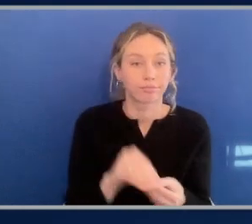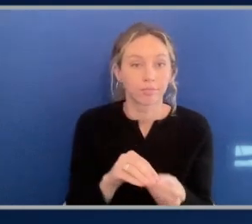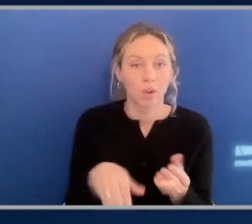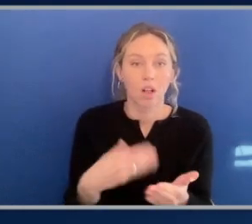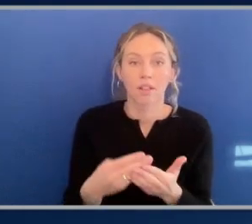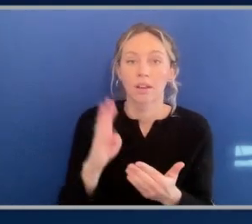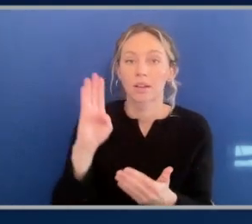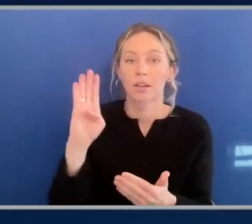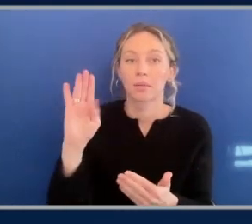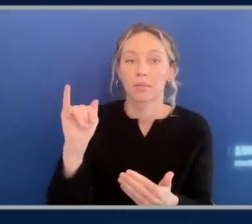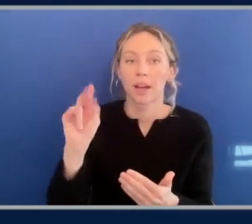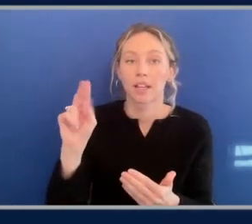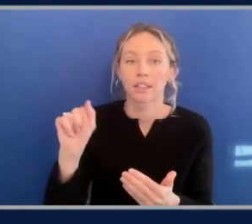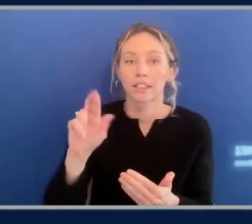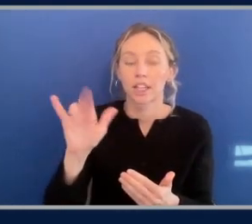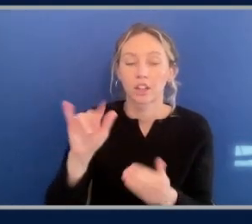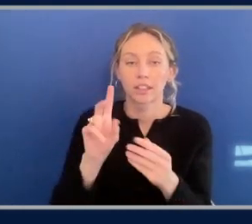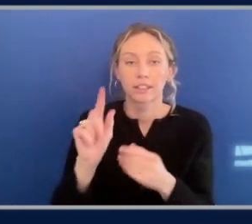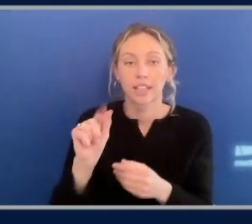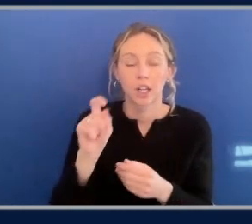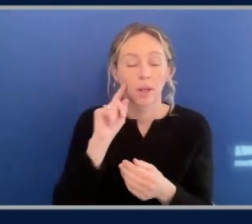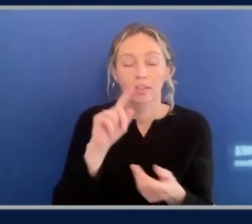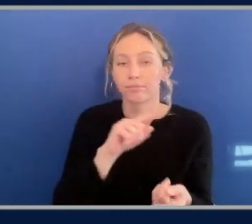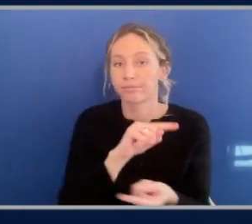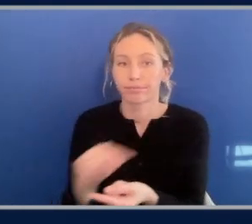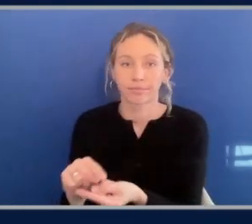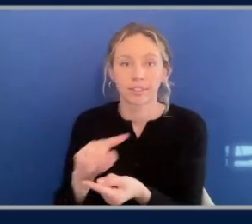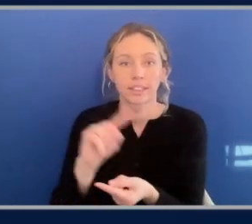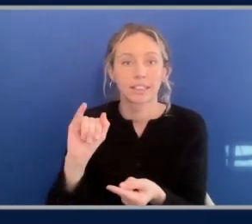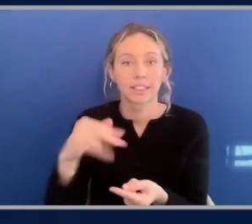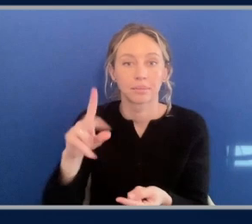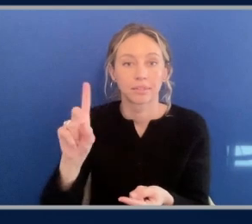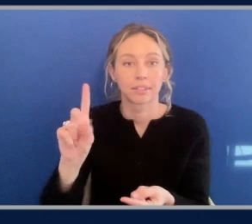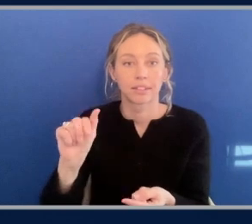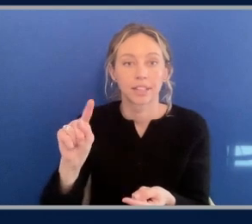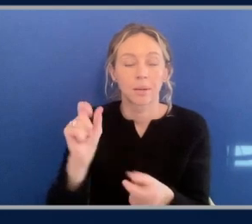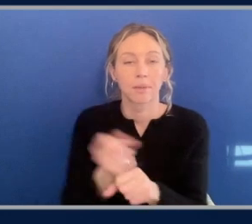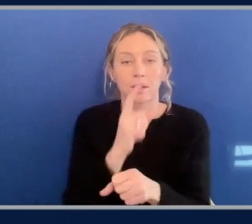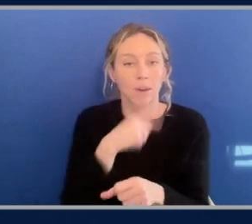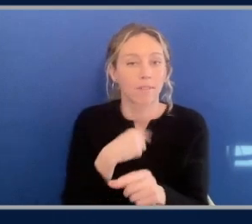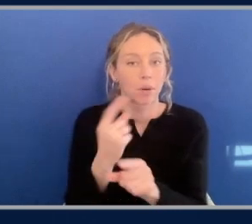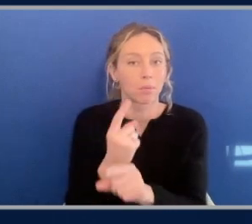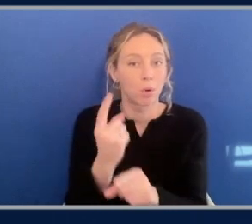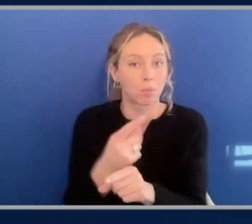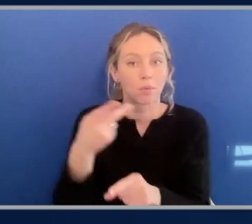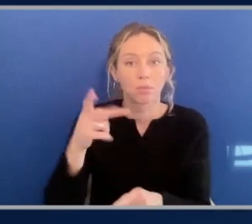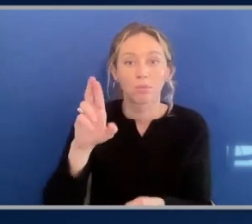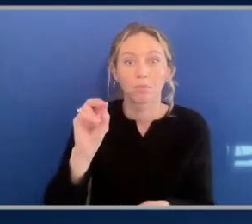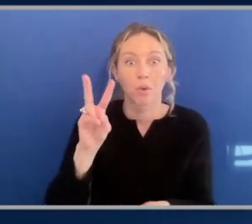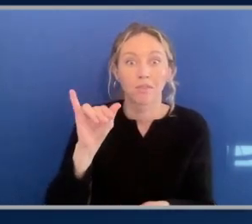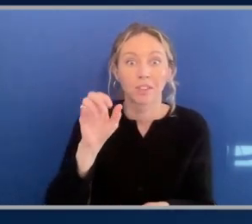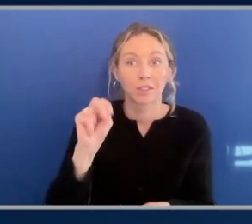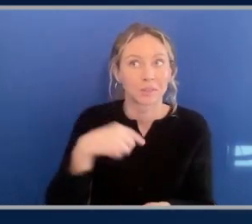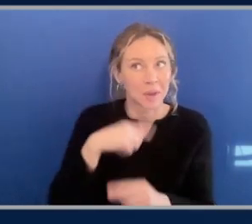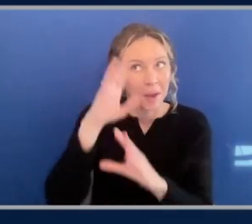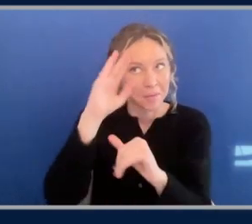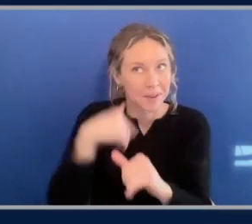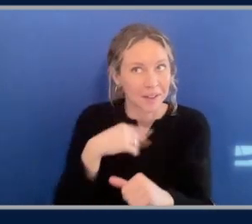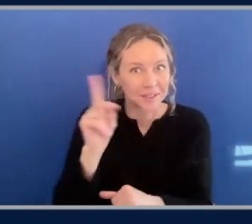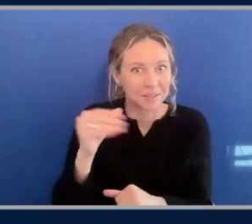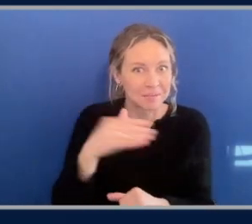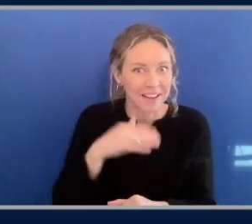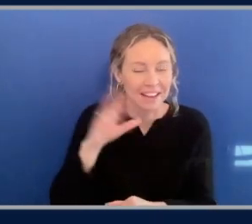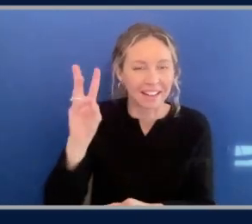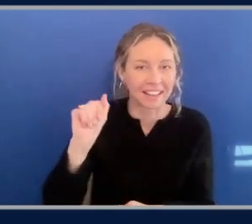into a zip package, and it's going to create a Lambda function. Once I make sure that I have the right permissions, which I sure hope I do. It's my AWS account, so I